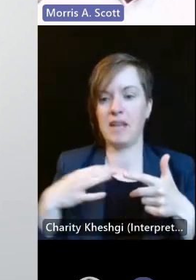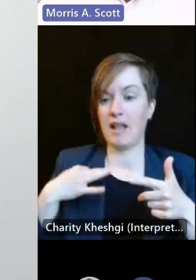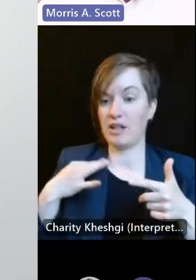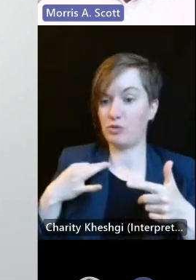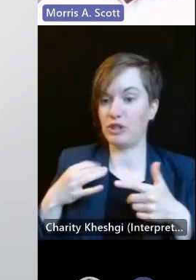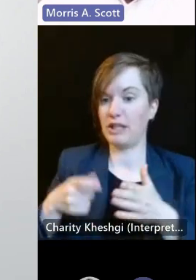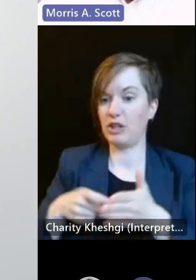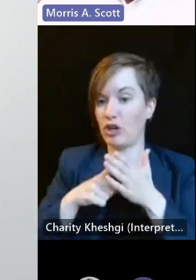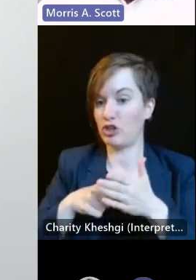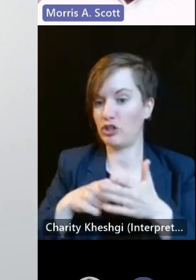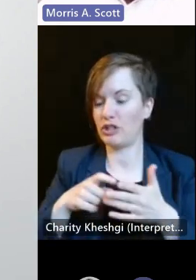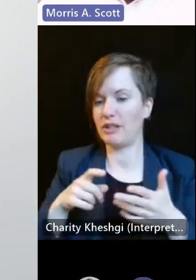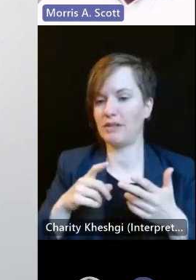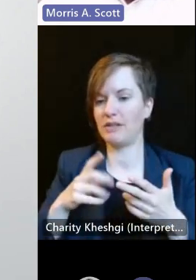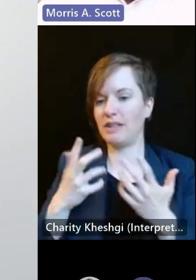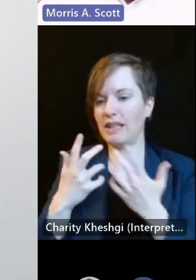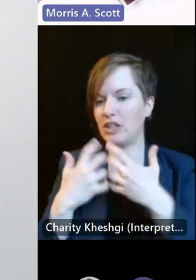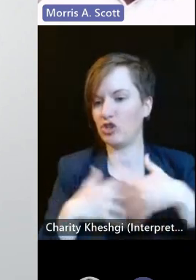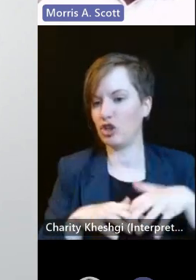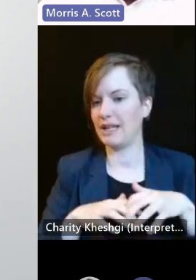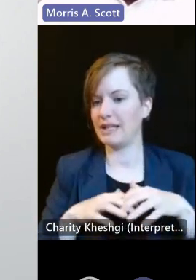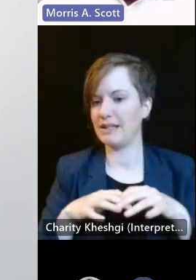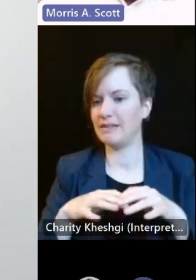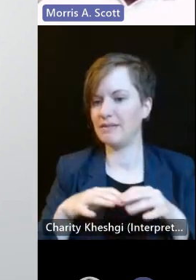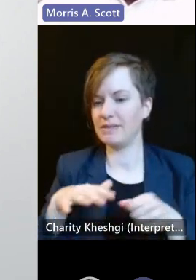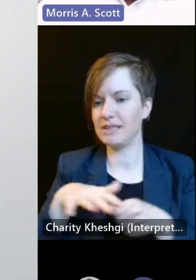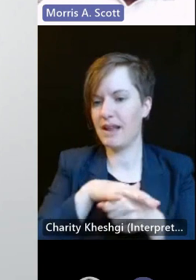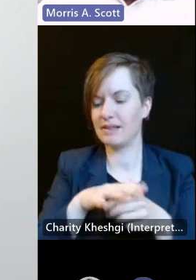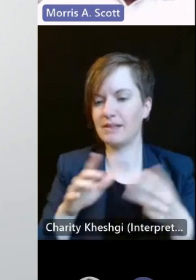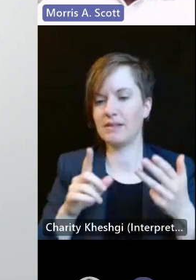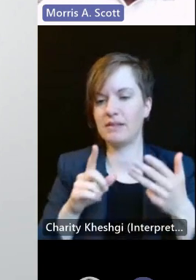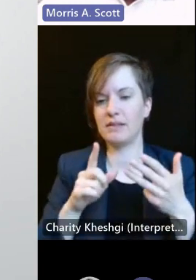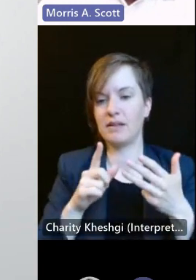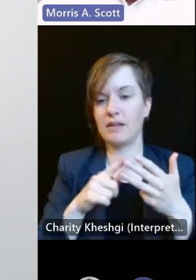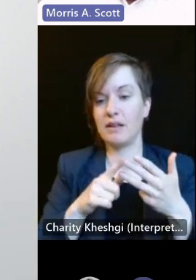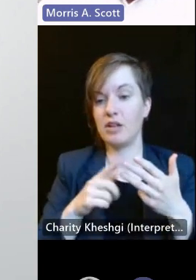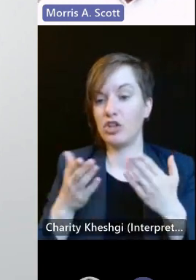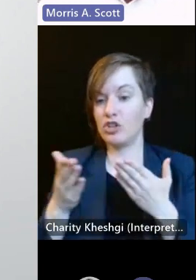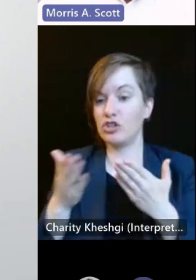settings, service animals, and emotional support animals.